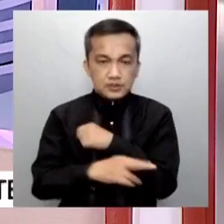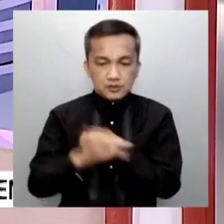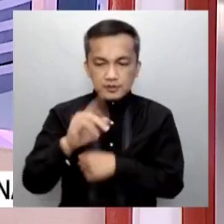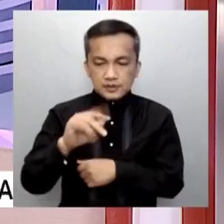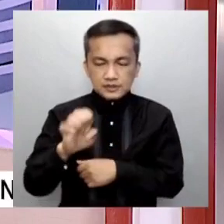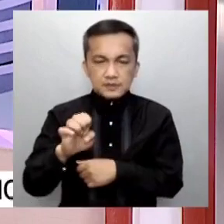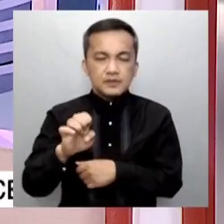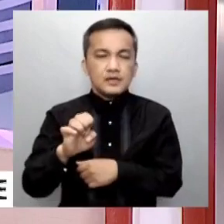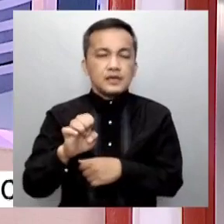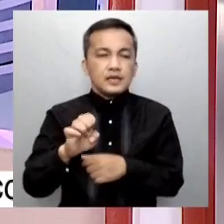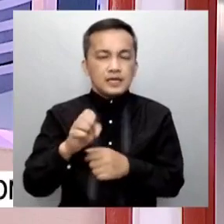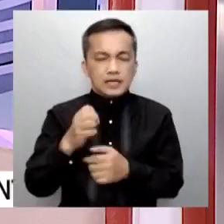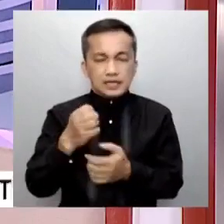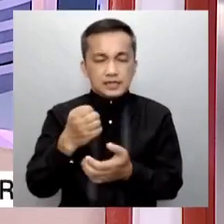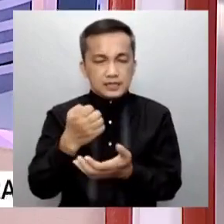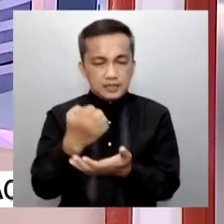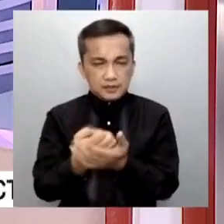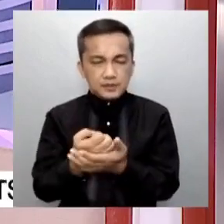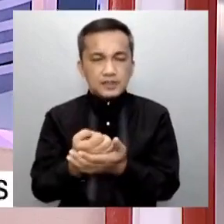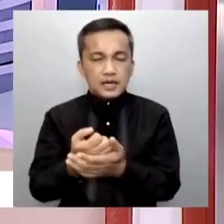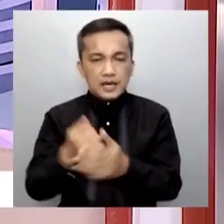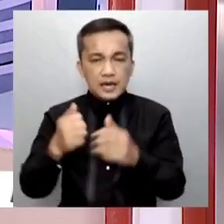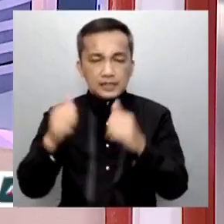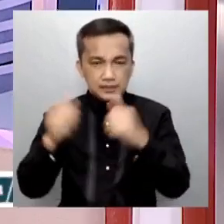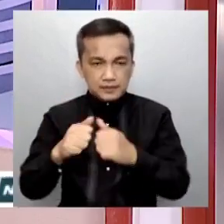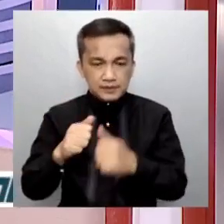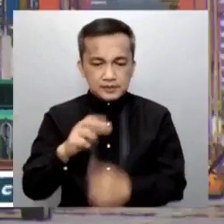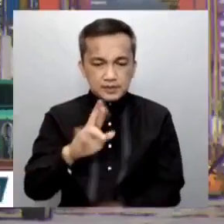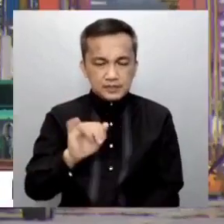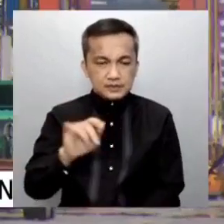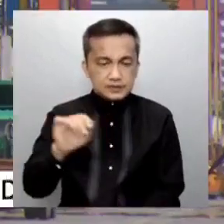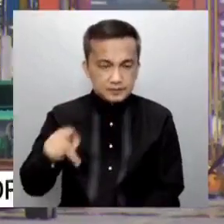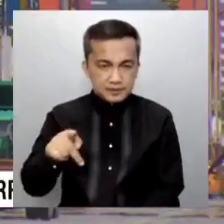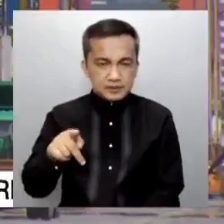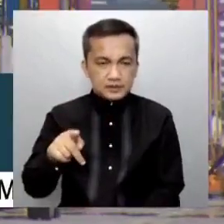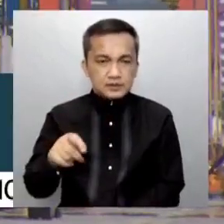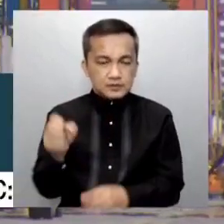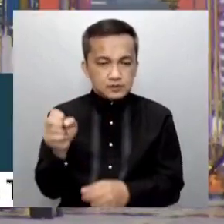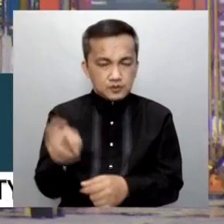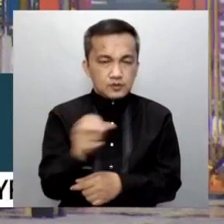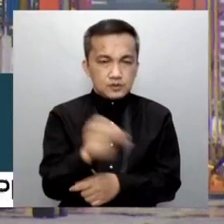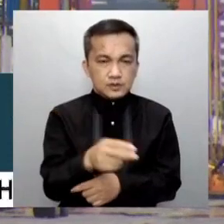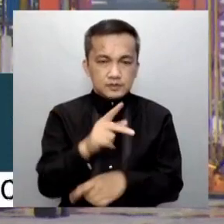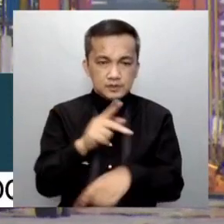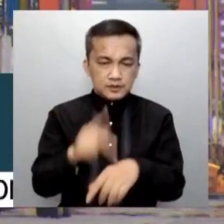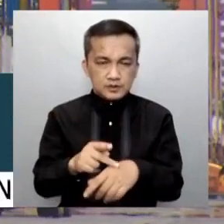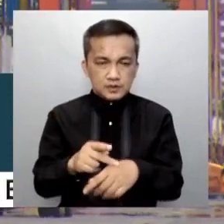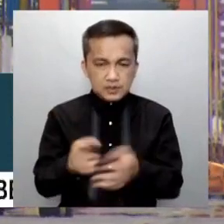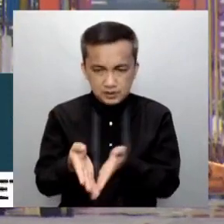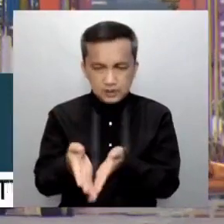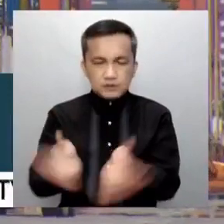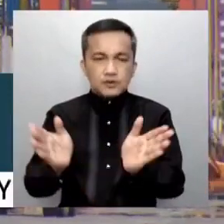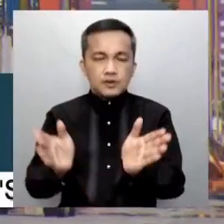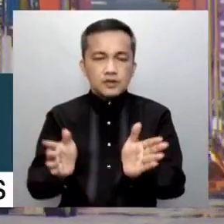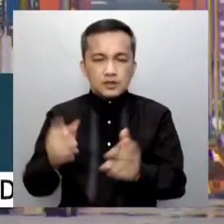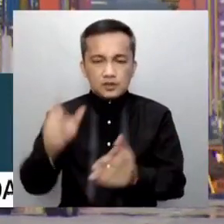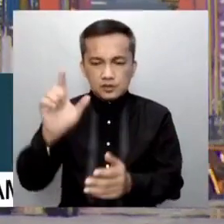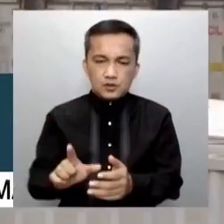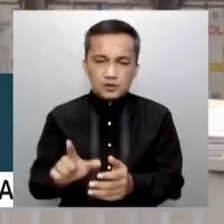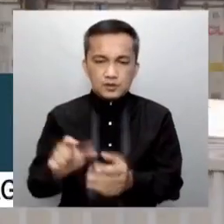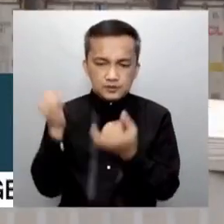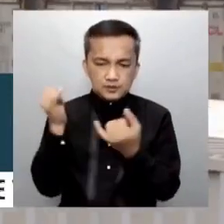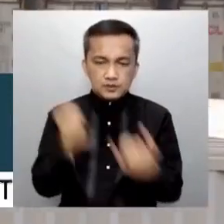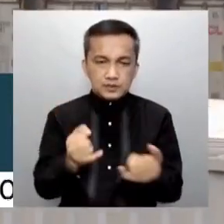Agreement, or RCEP, takes effect in the Philippines. This paves the way for lower import taxes for goods from at